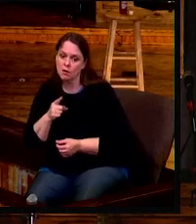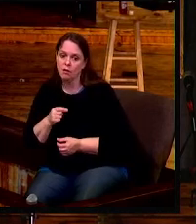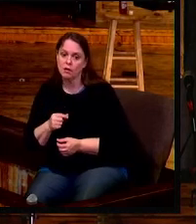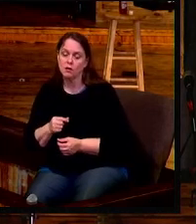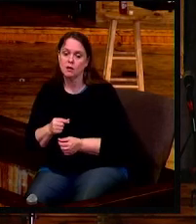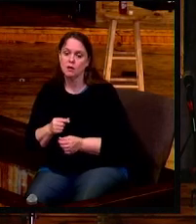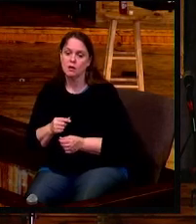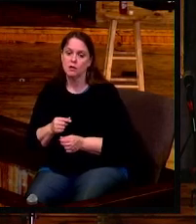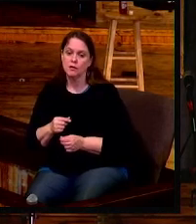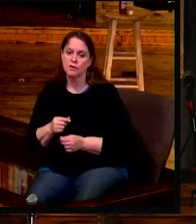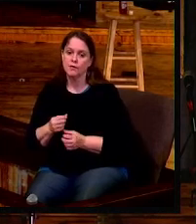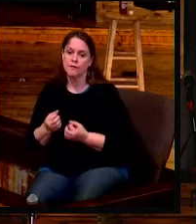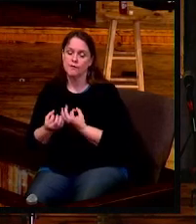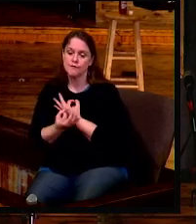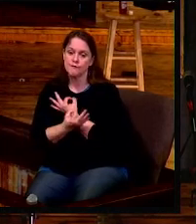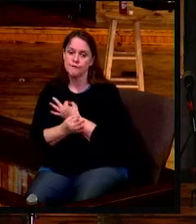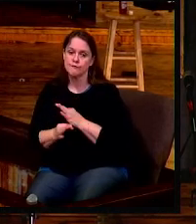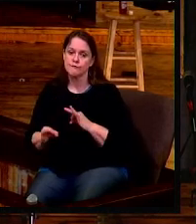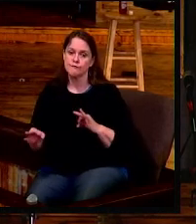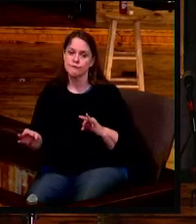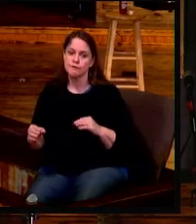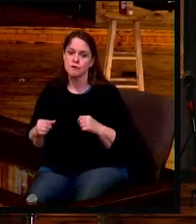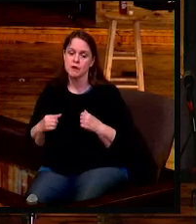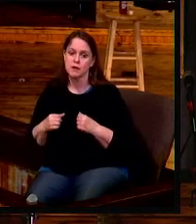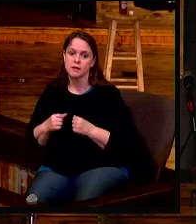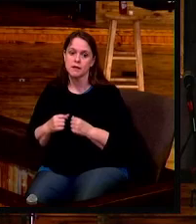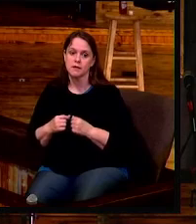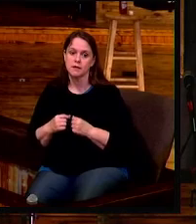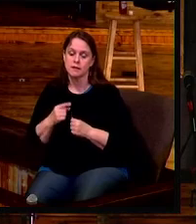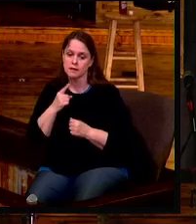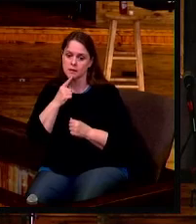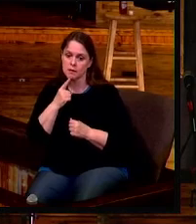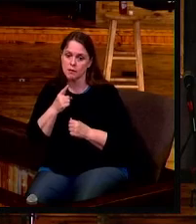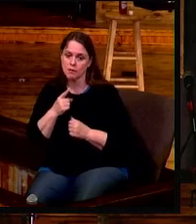that. They're paid to keep your confidence.